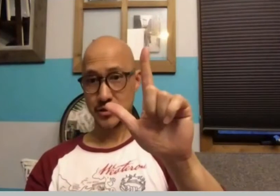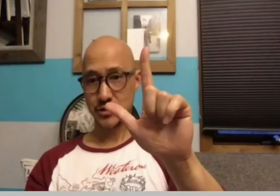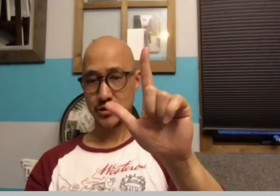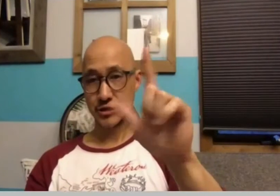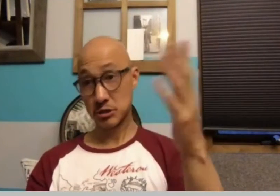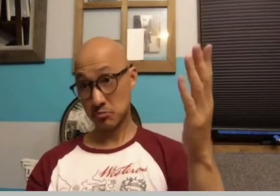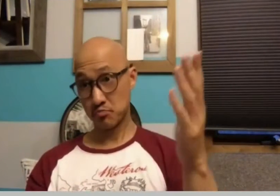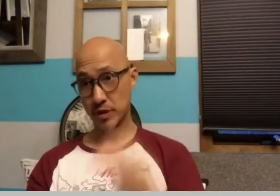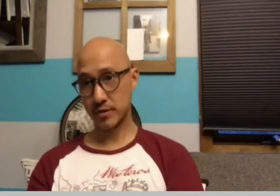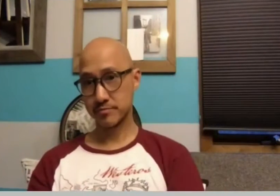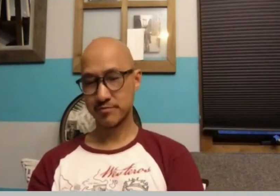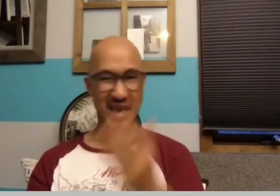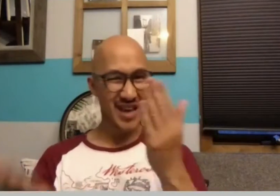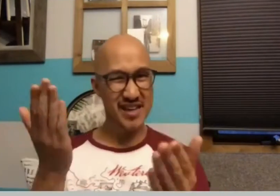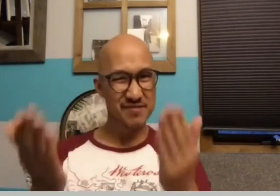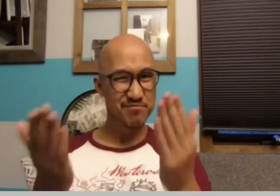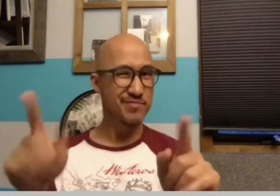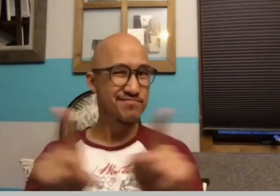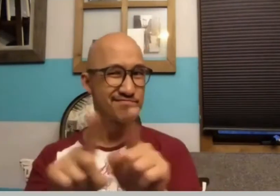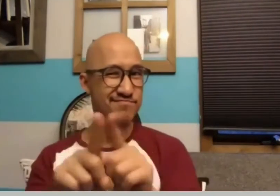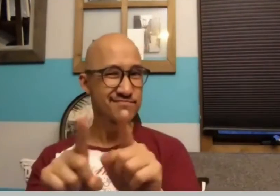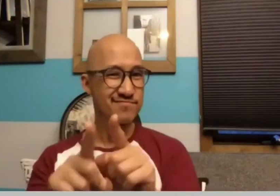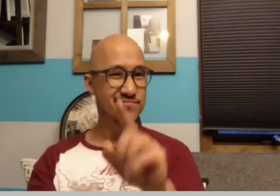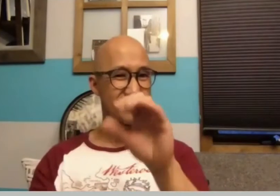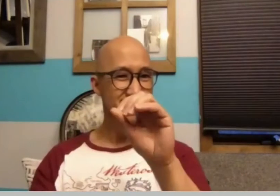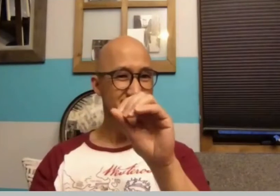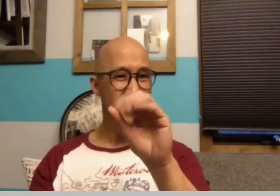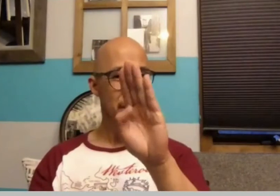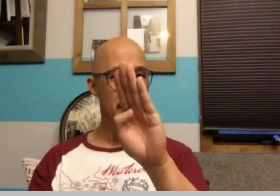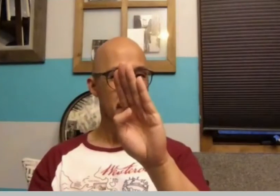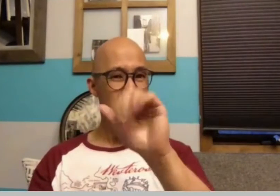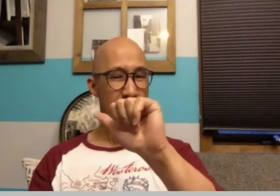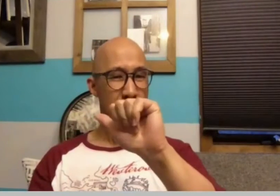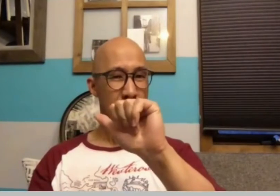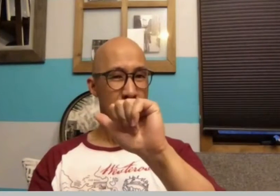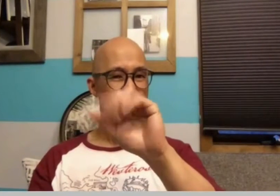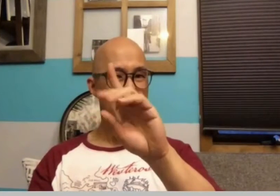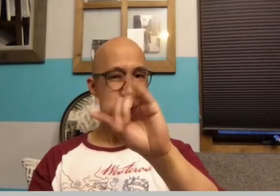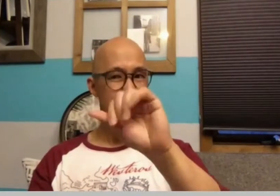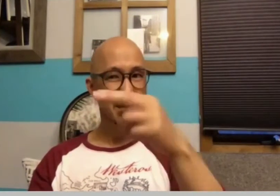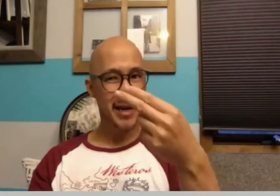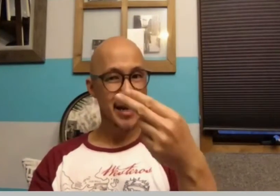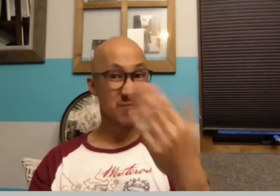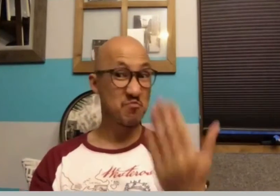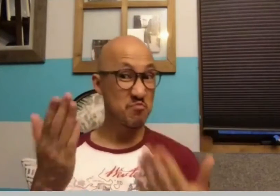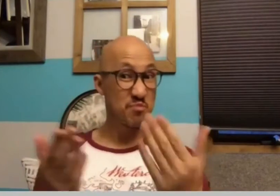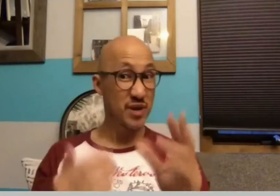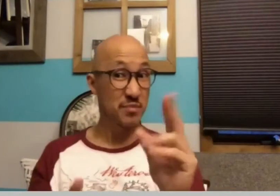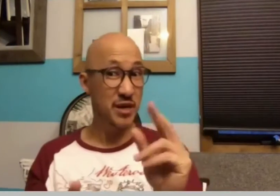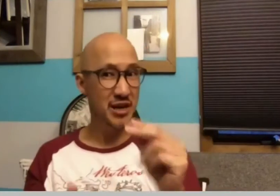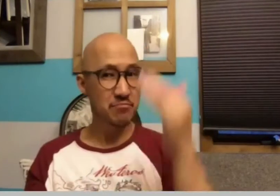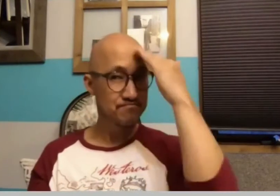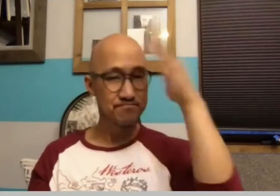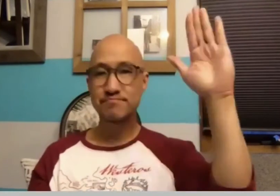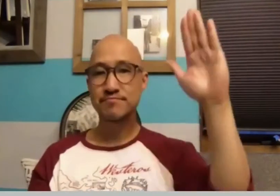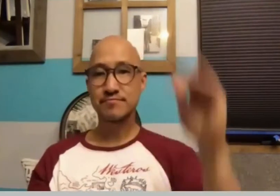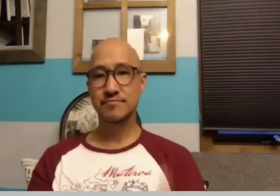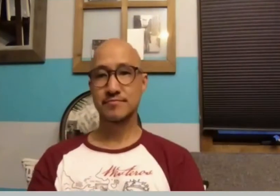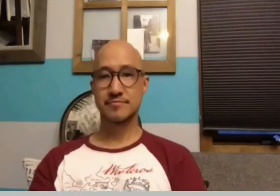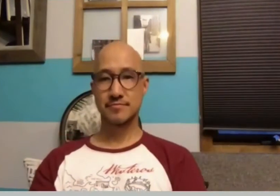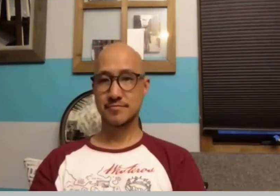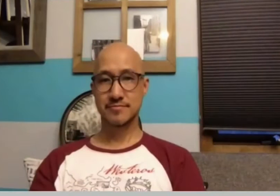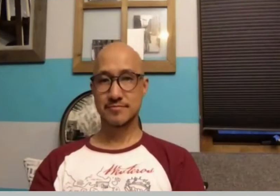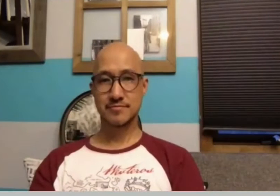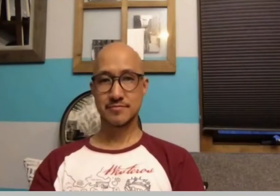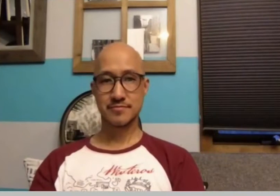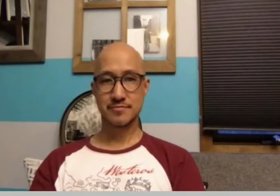Esau. So Edom, he was condemning Edom for not taking care of their brother Israel when another